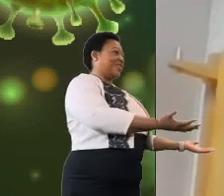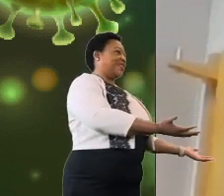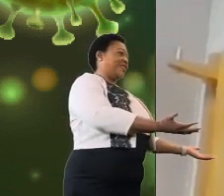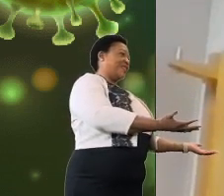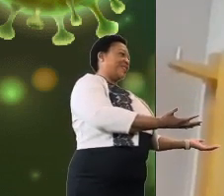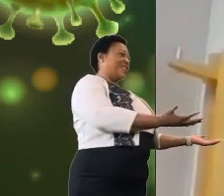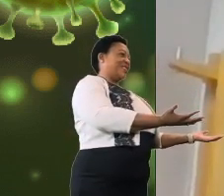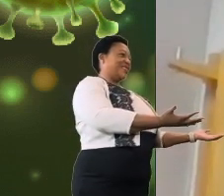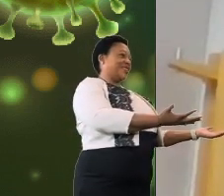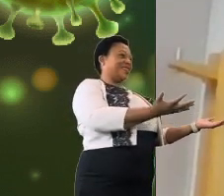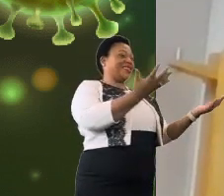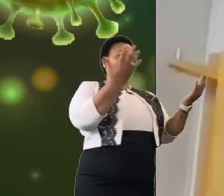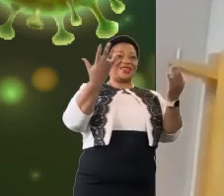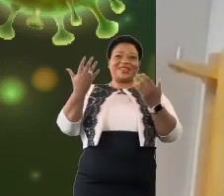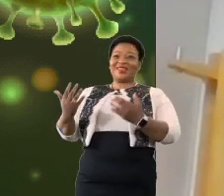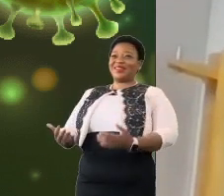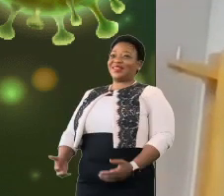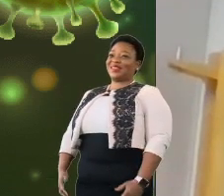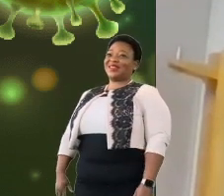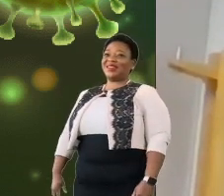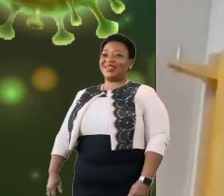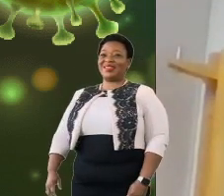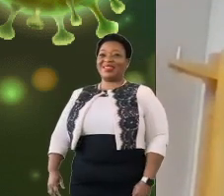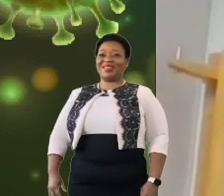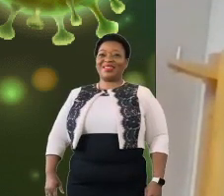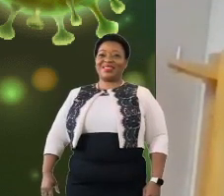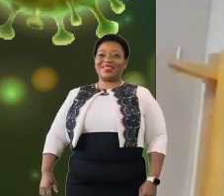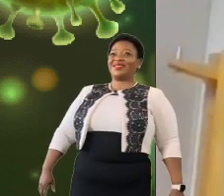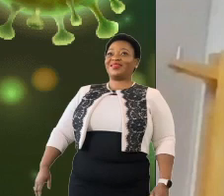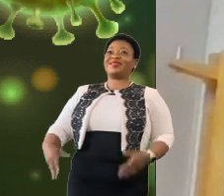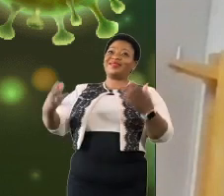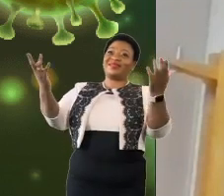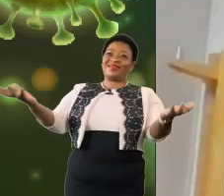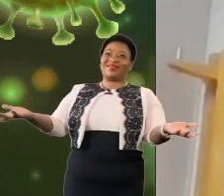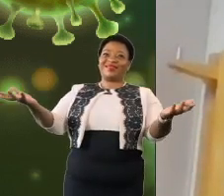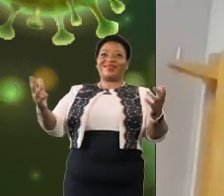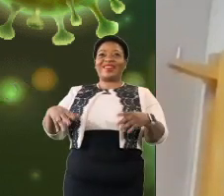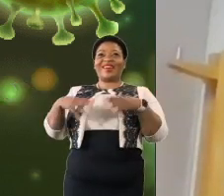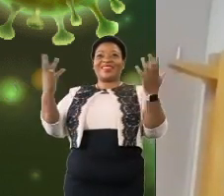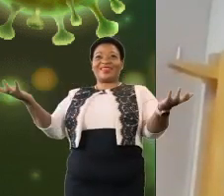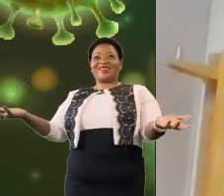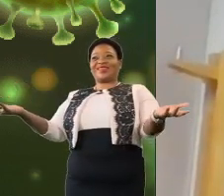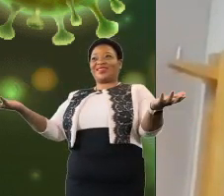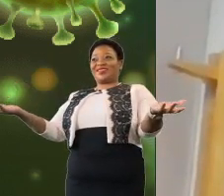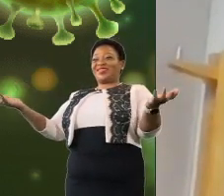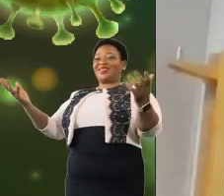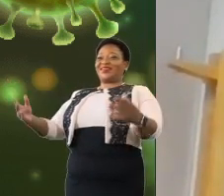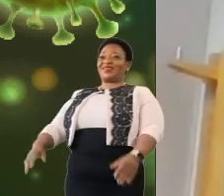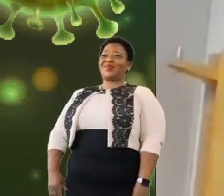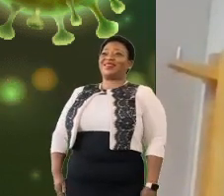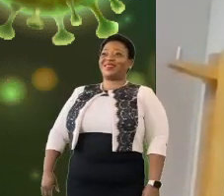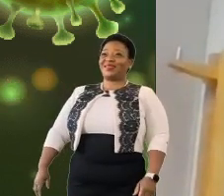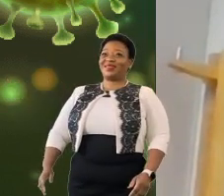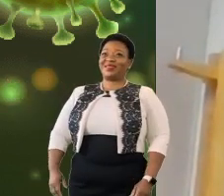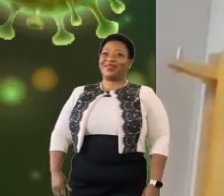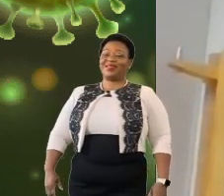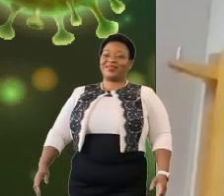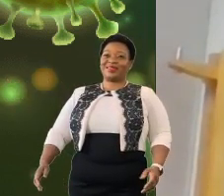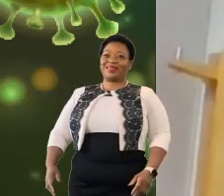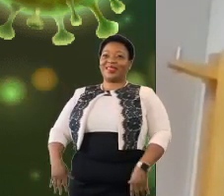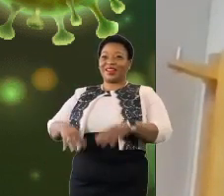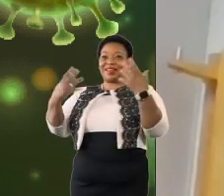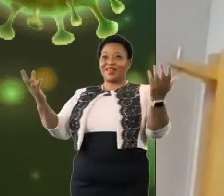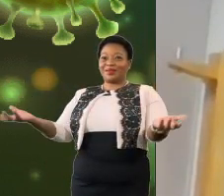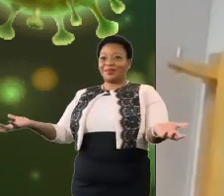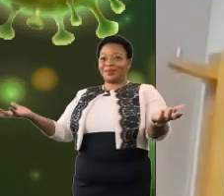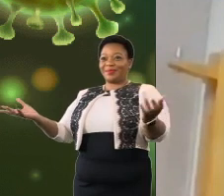or relevant department. And so therefore, in a way, what is being proposed here dovetail very well